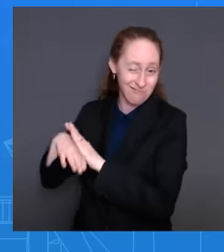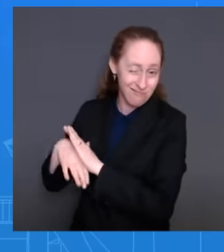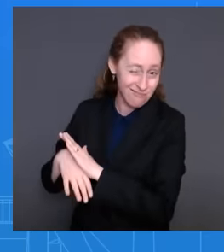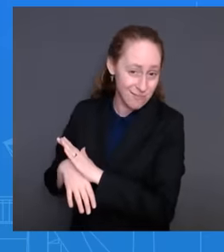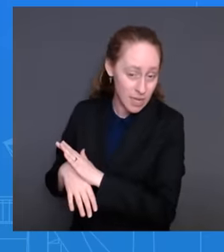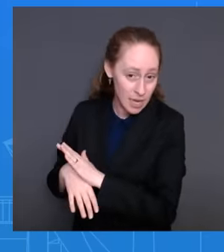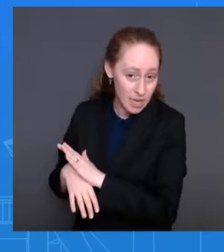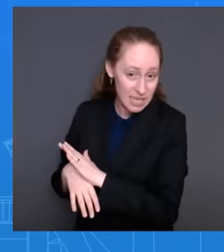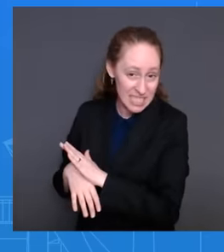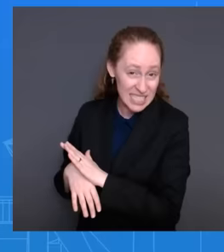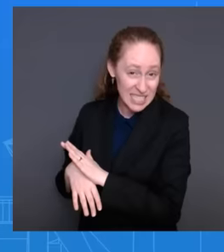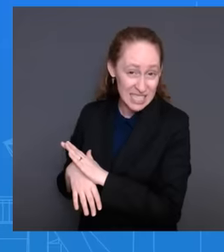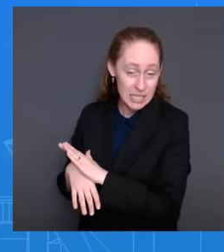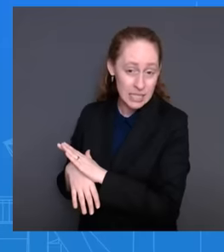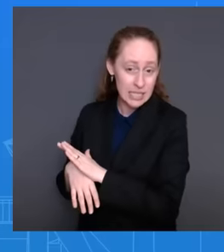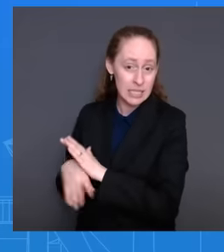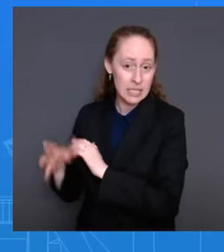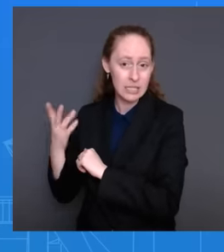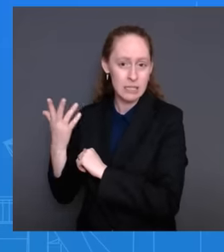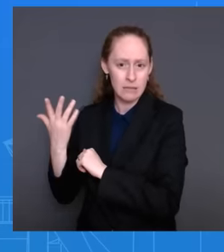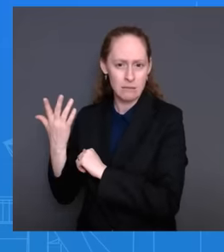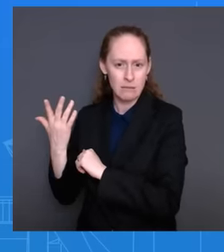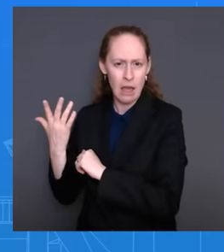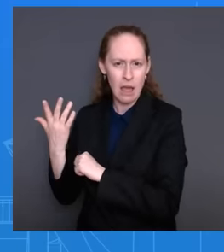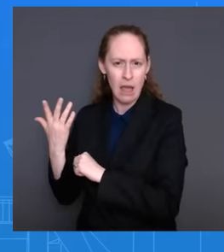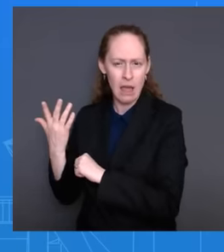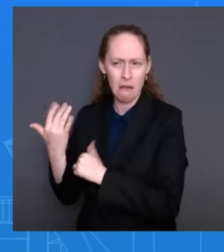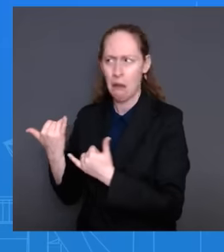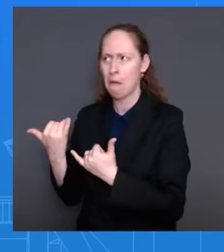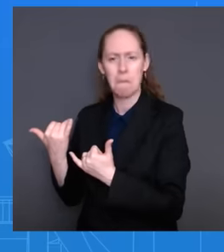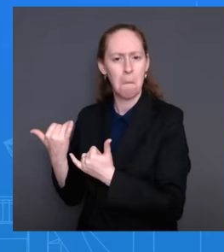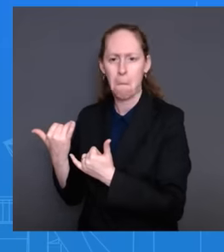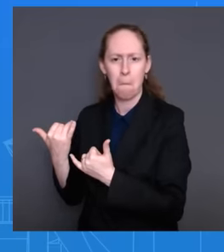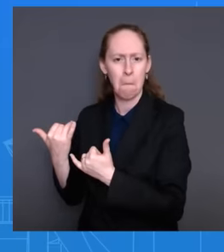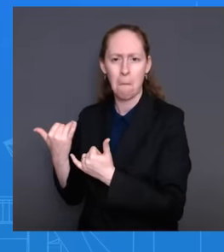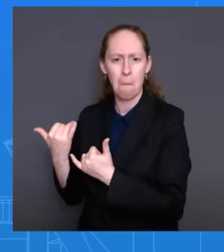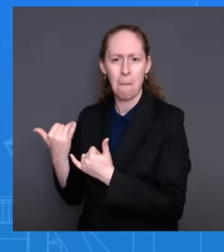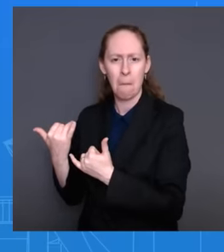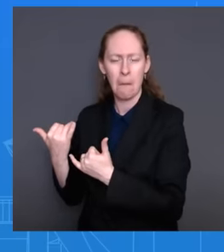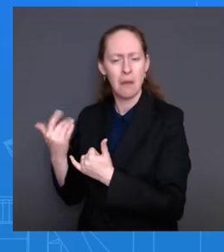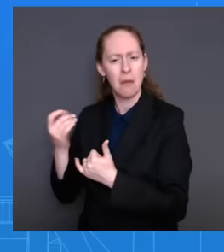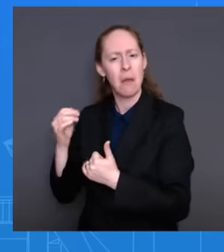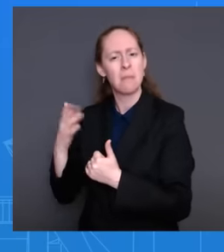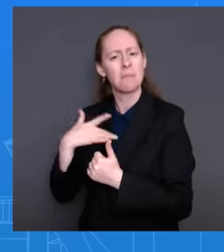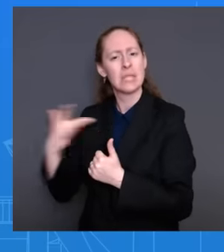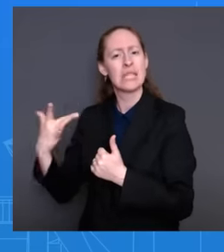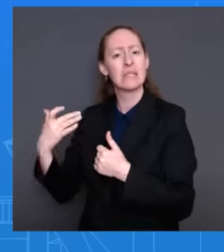different? Well, as we have said, we're dealing with a transition, right?